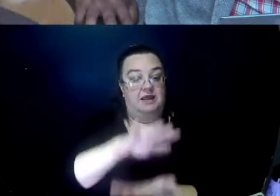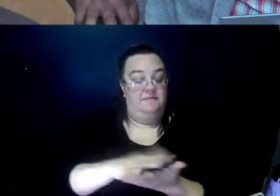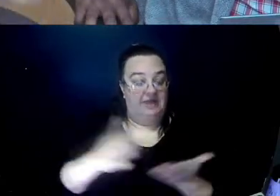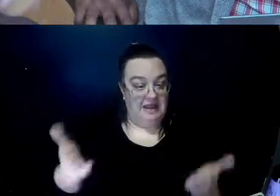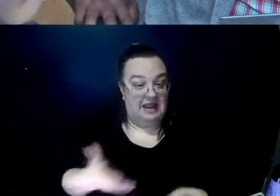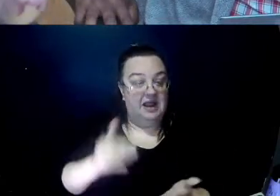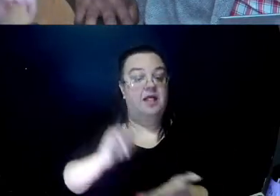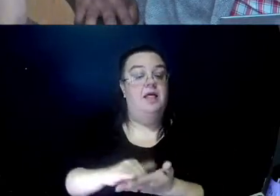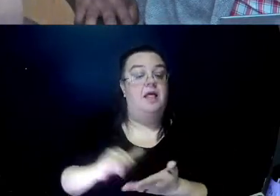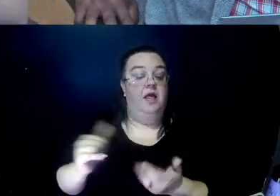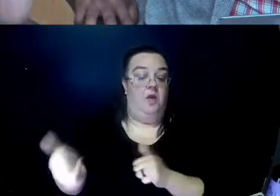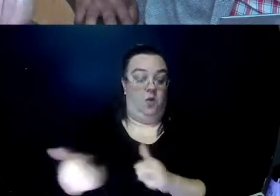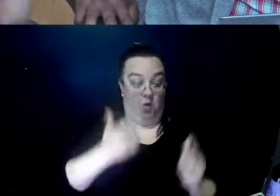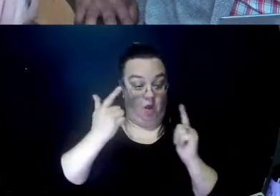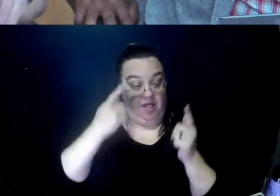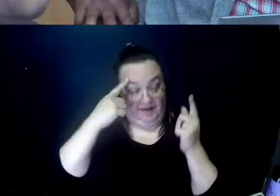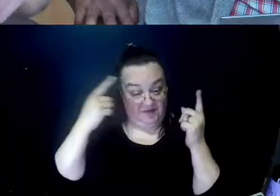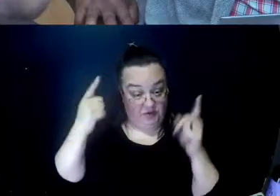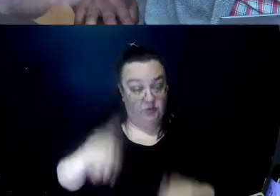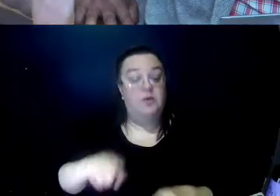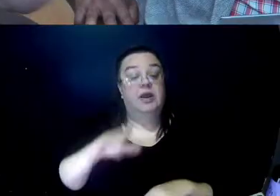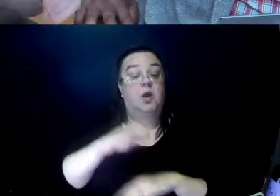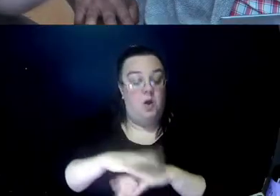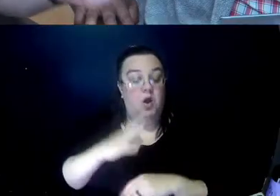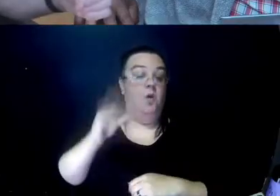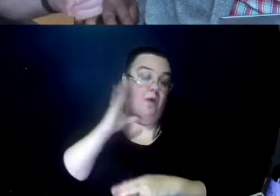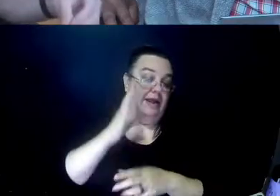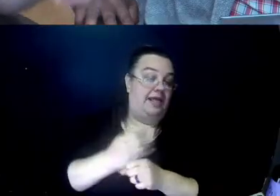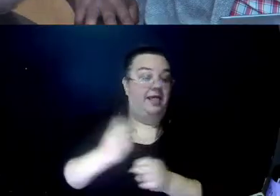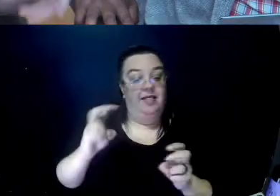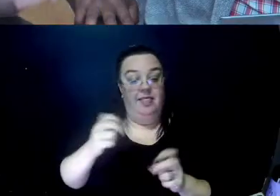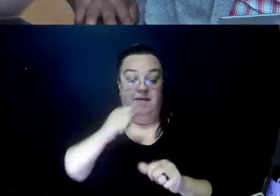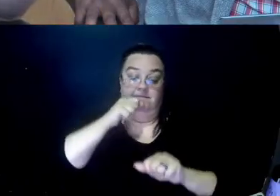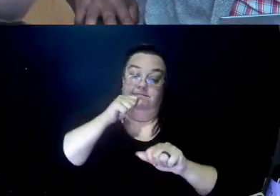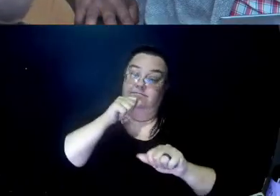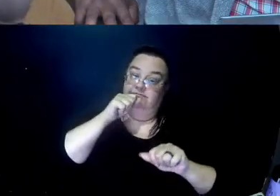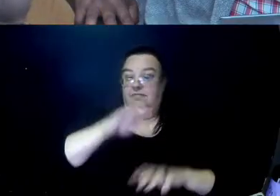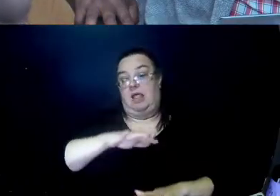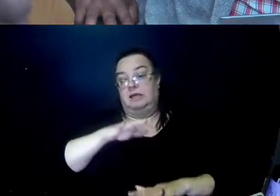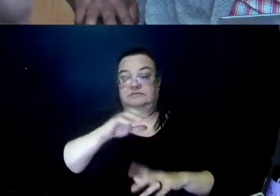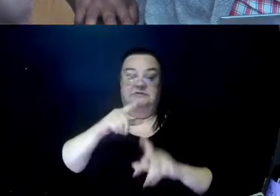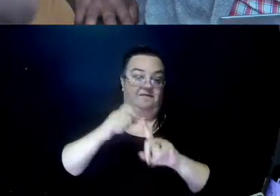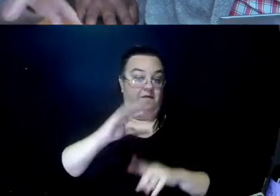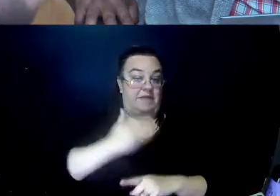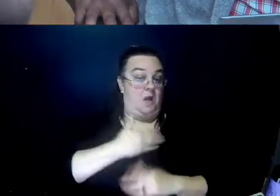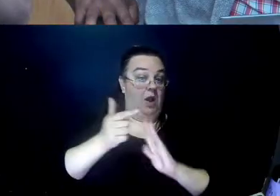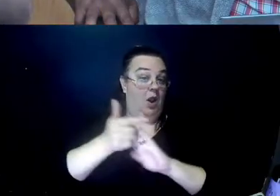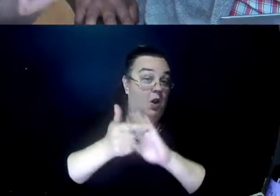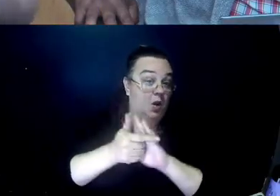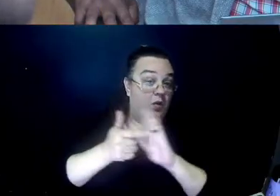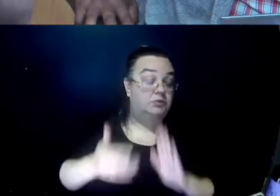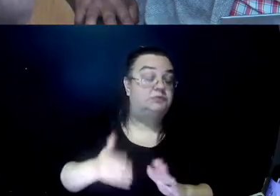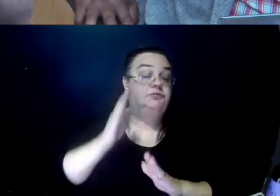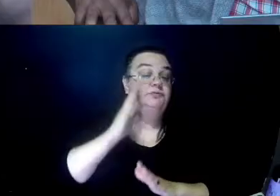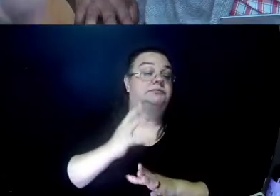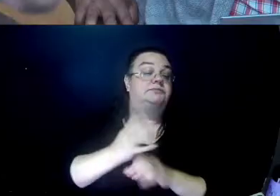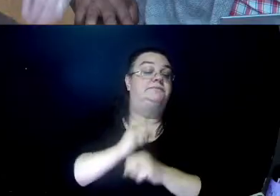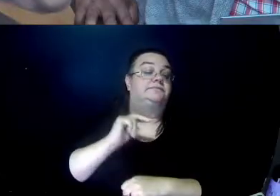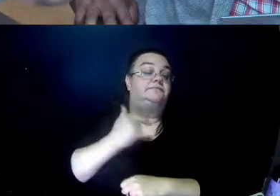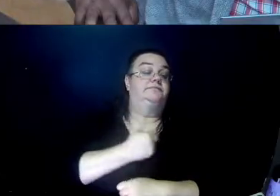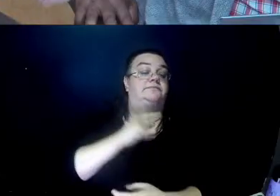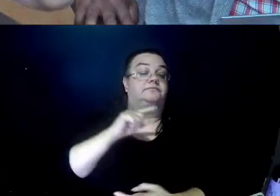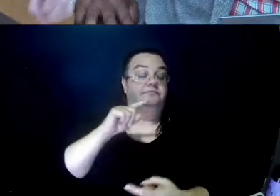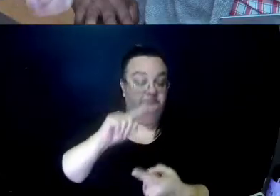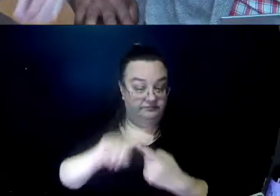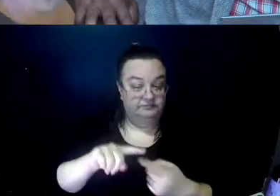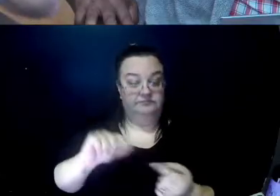we all have agreed upon, and we will get the blessings of our lawyers, will get us to a